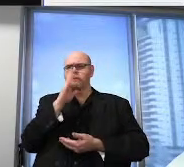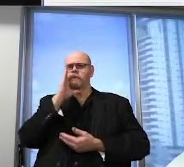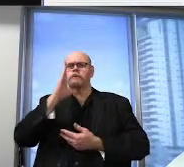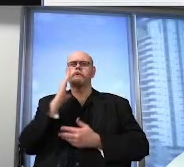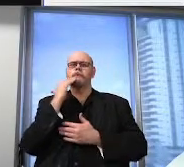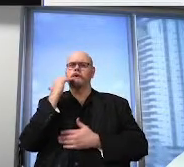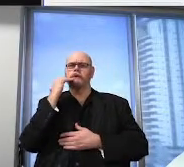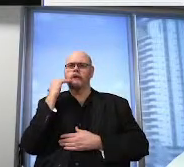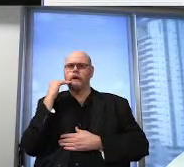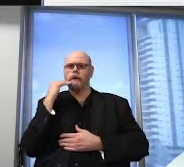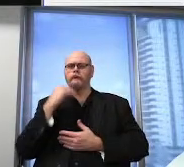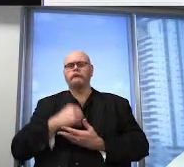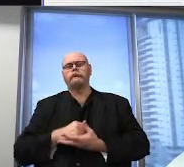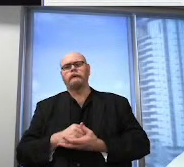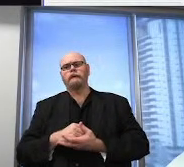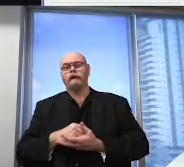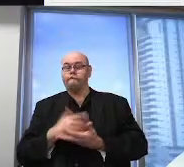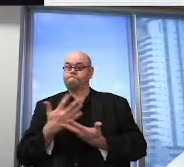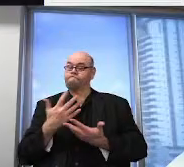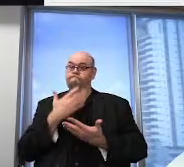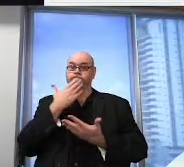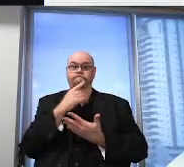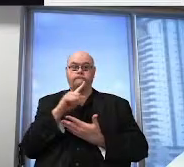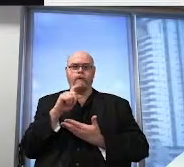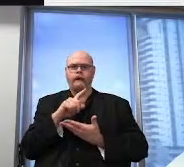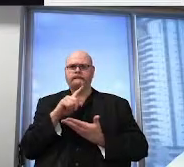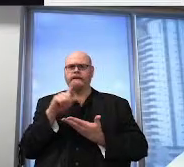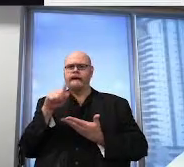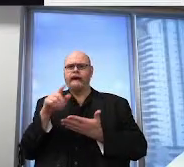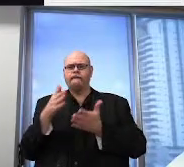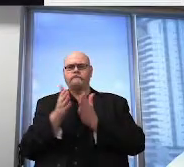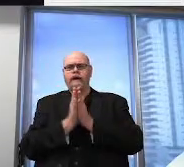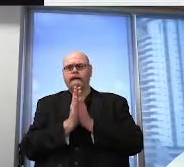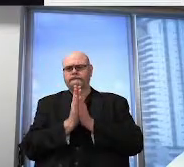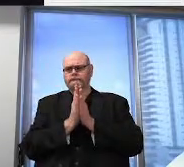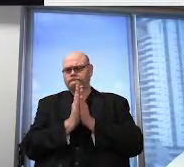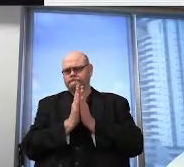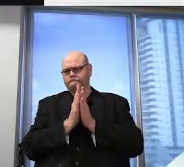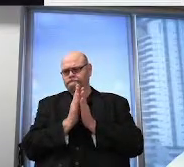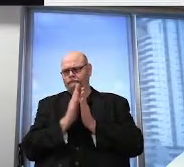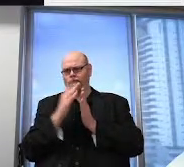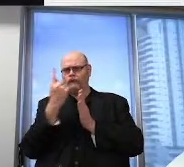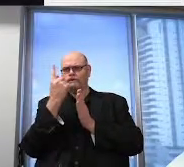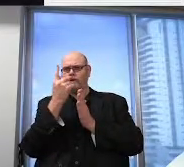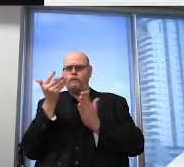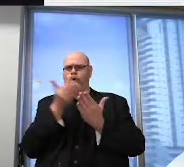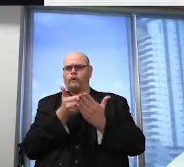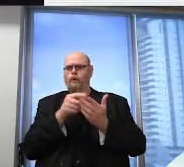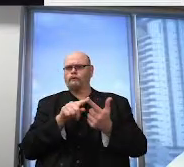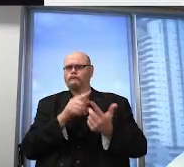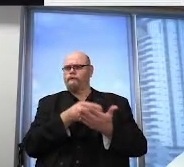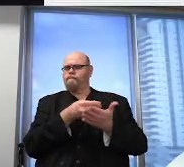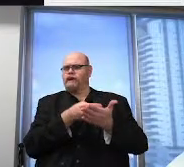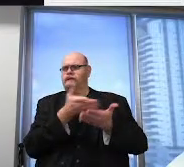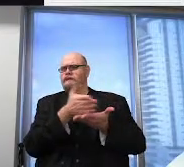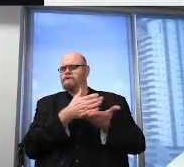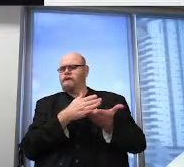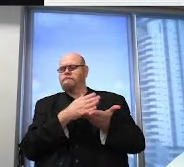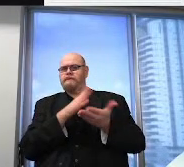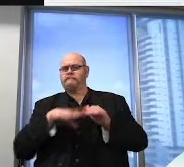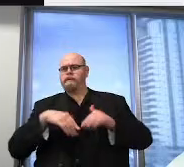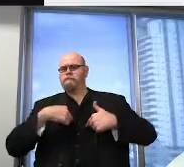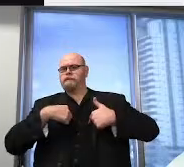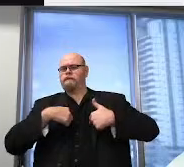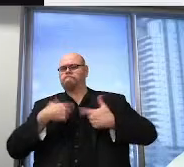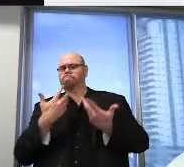Who would know? That's, again, a question that's going to have to go to somebody closer to those financial